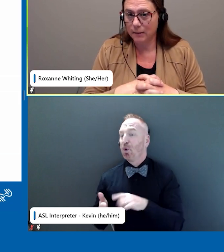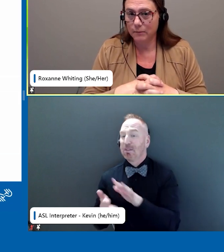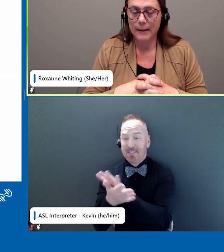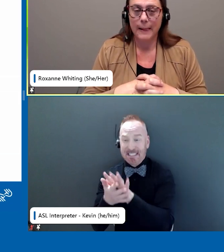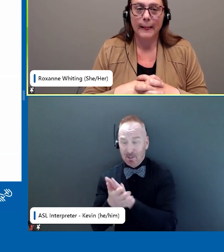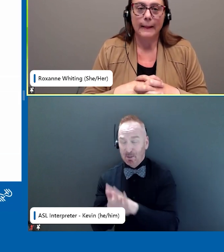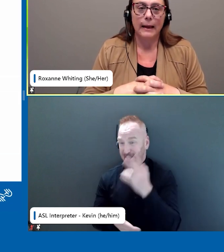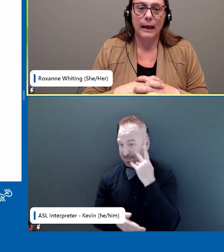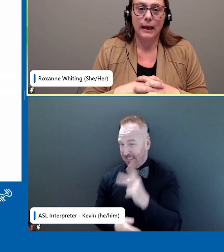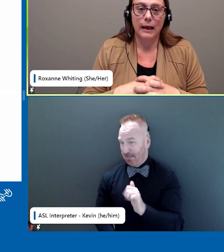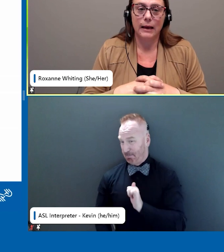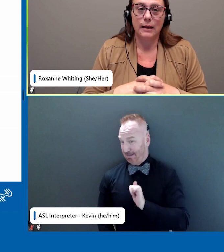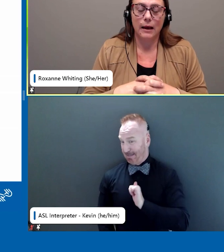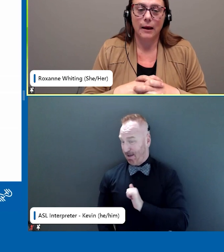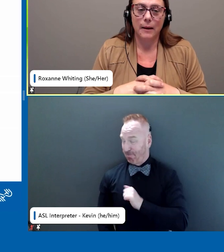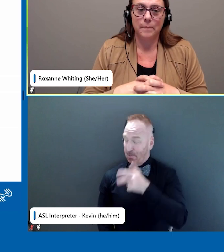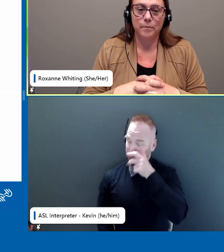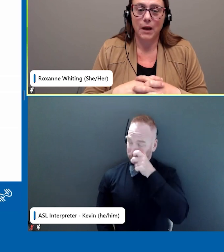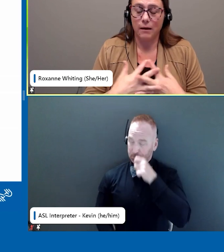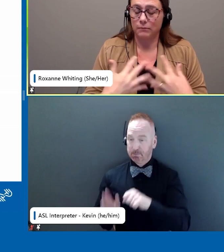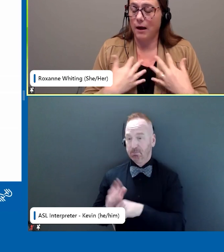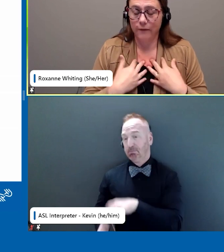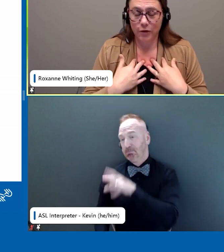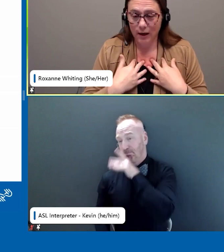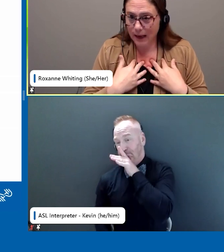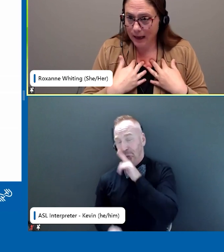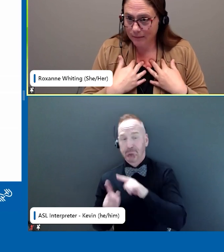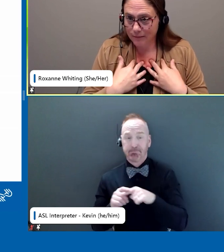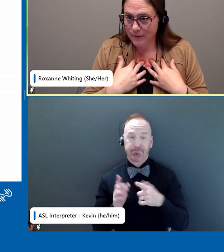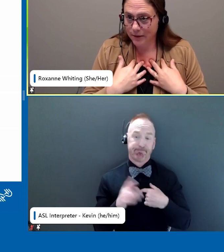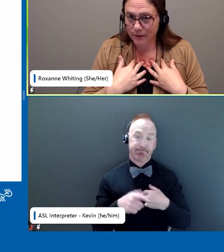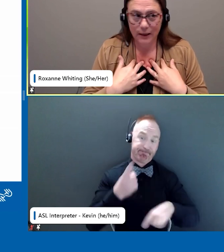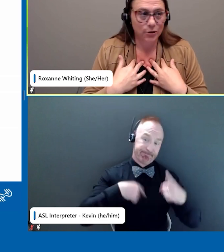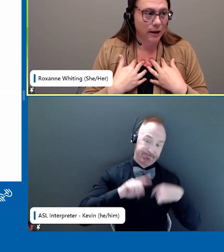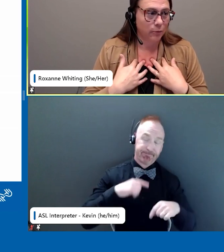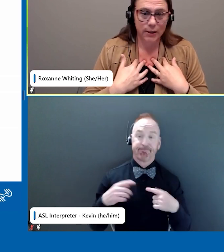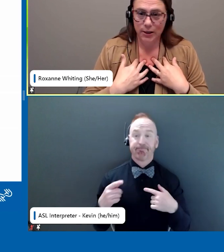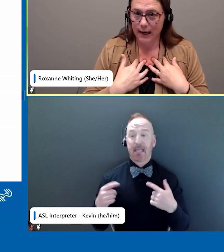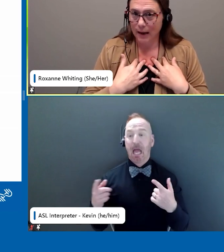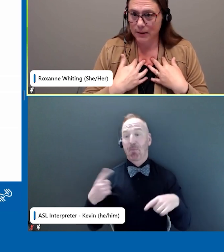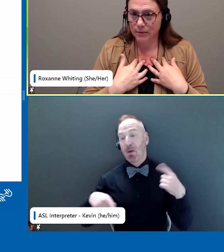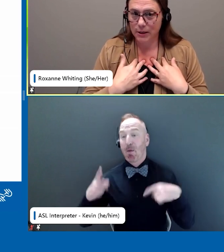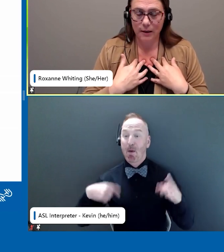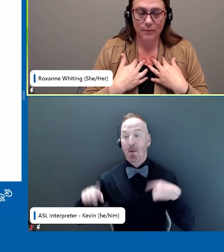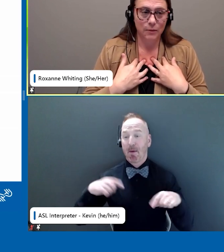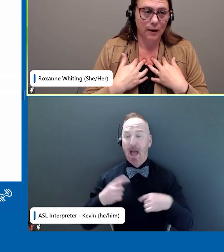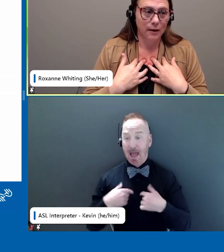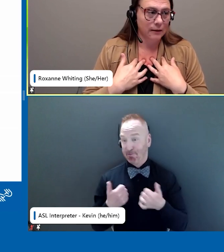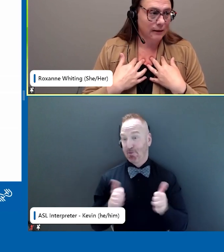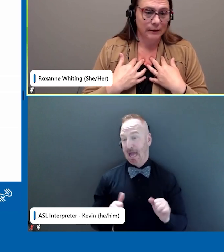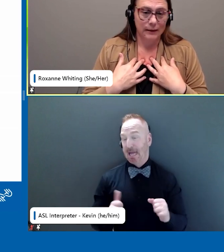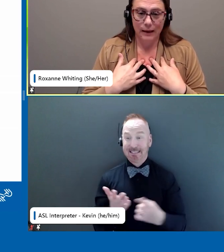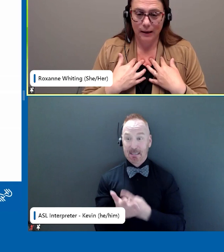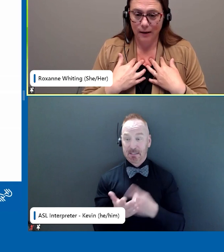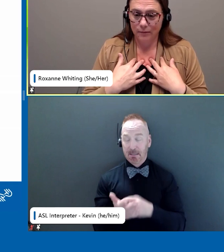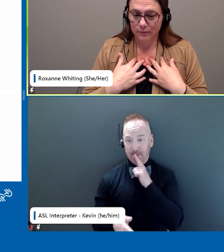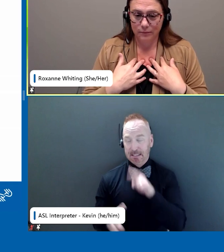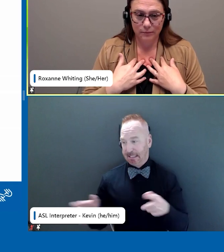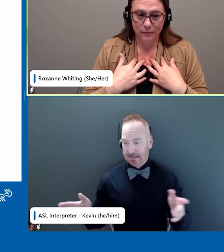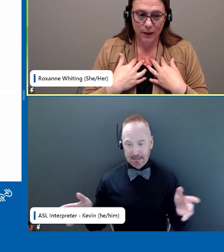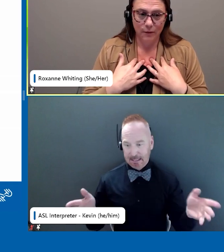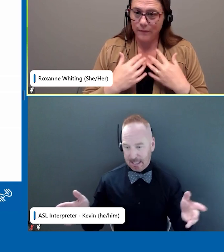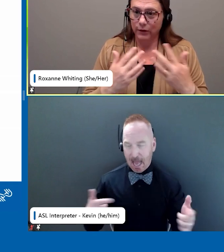same time. And I've tried that, certainly trying to bridge the gap sometimes where,